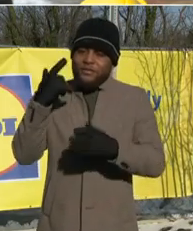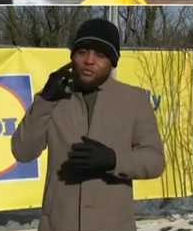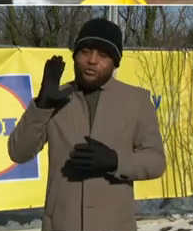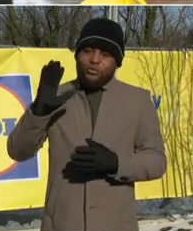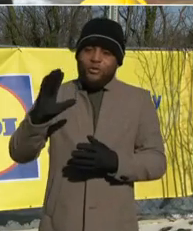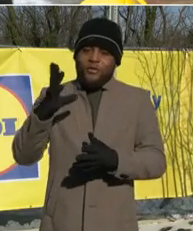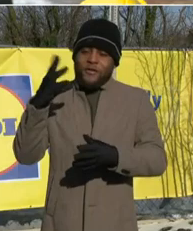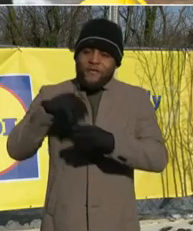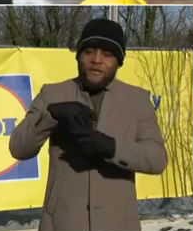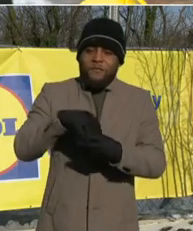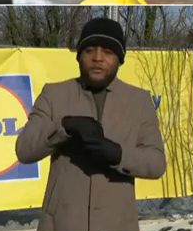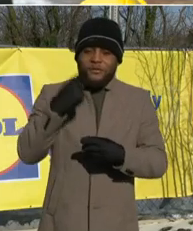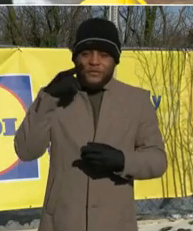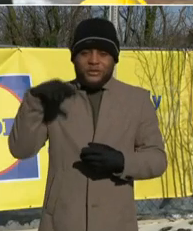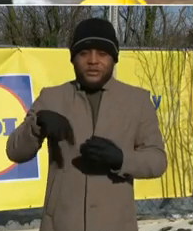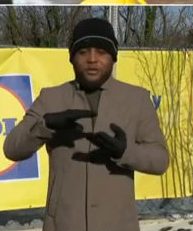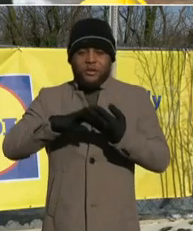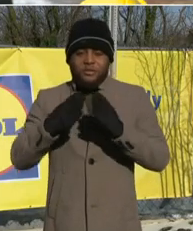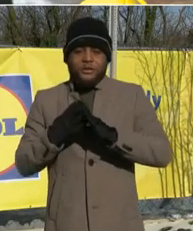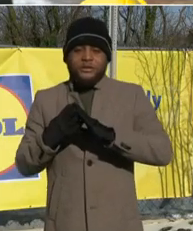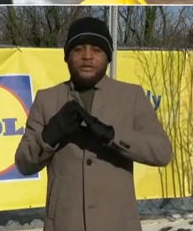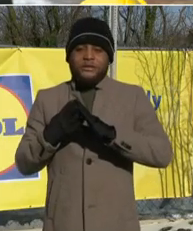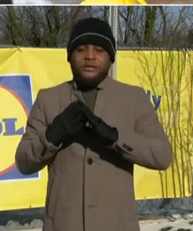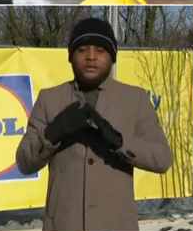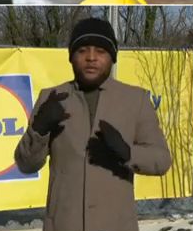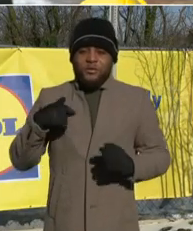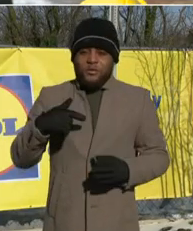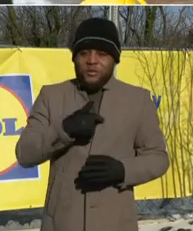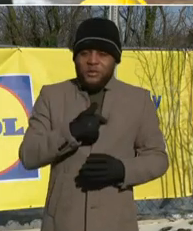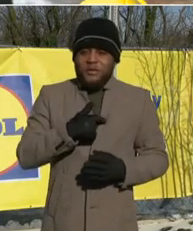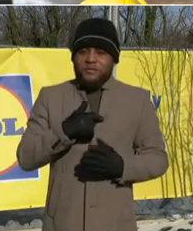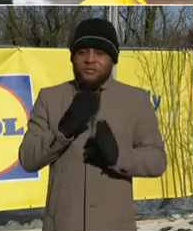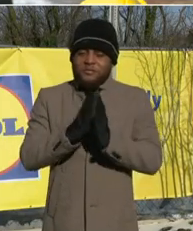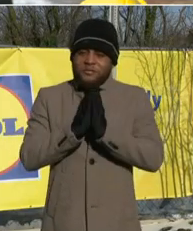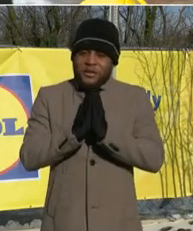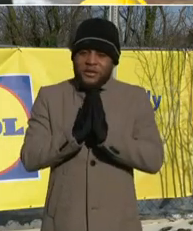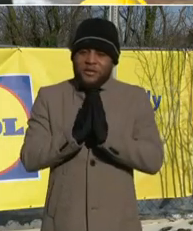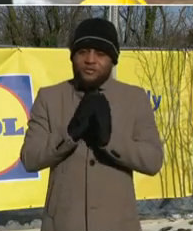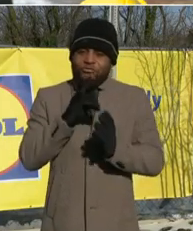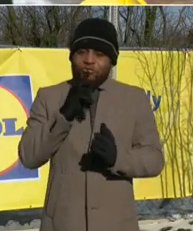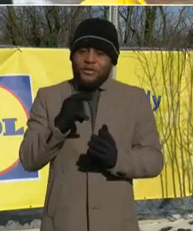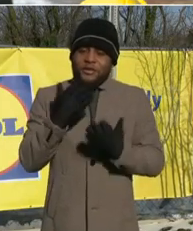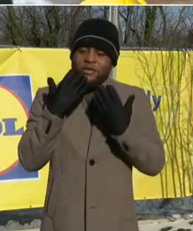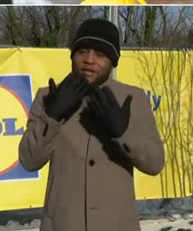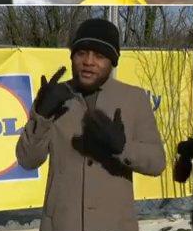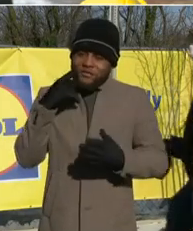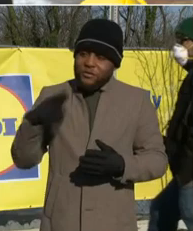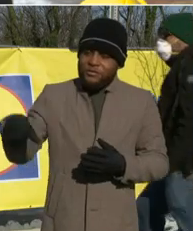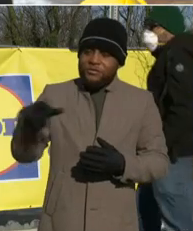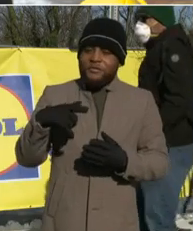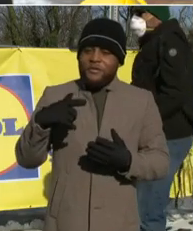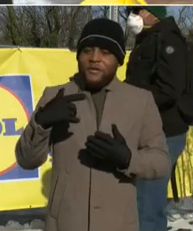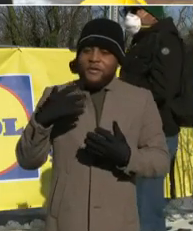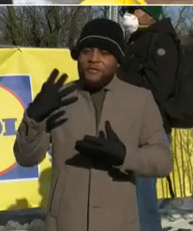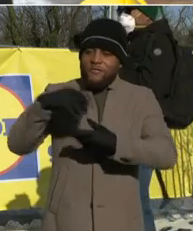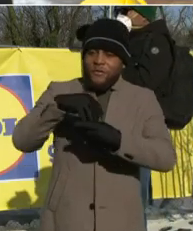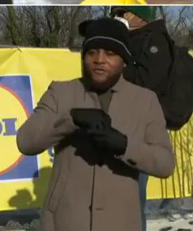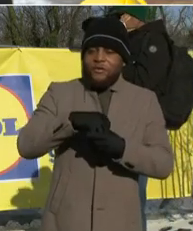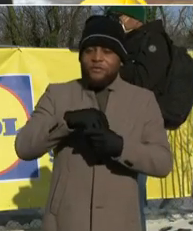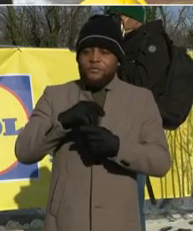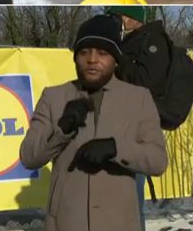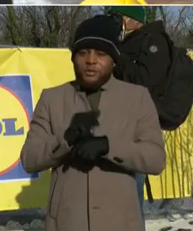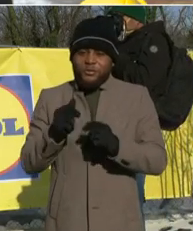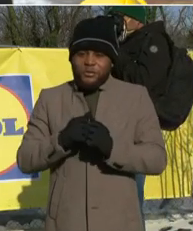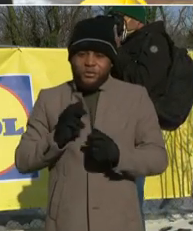Center. Our community appreciates the support your administration has provided this project, and we look forward to